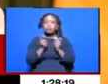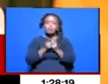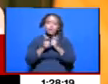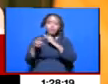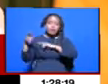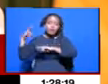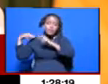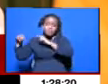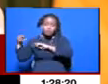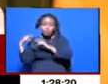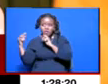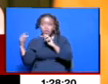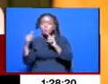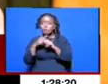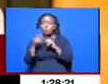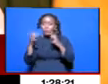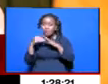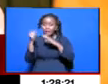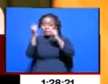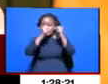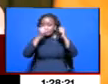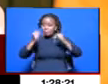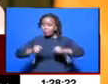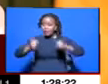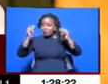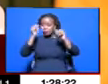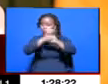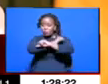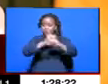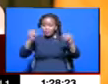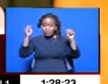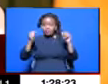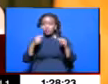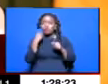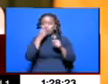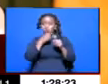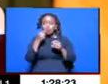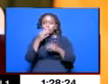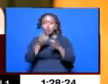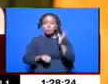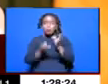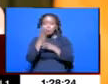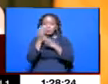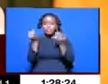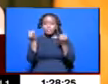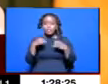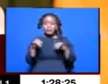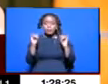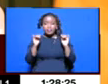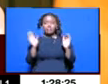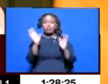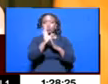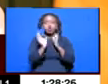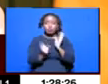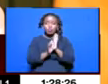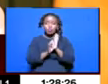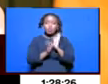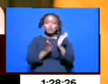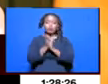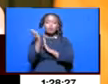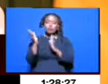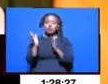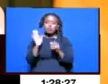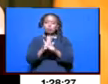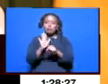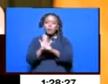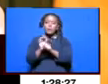the imperial presidency that mutilated the independence constitution through unchecked amendments to